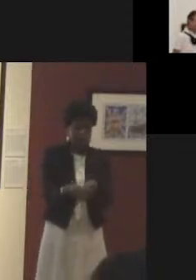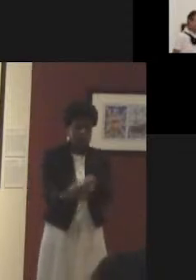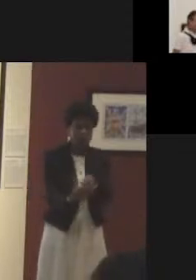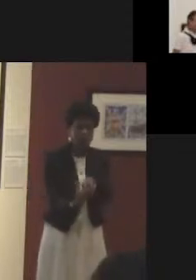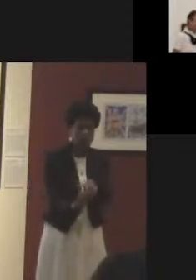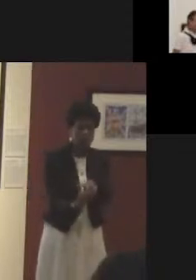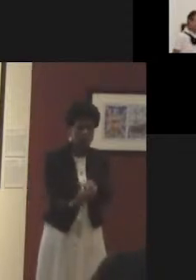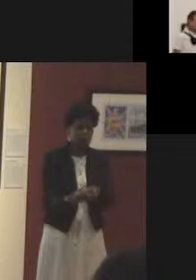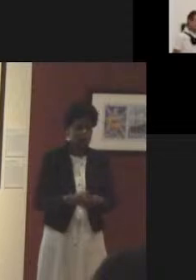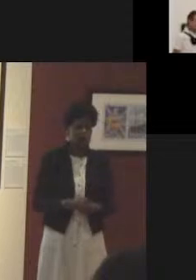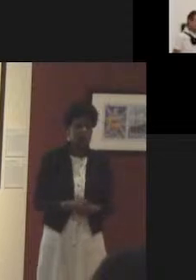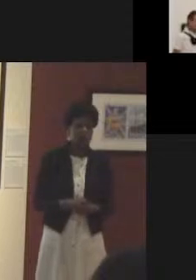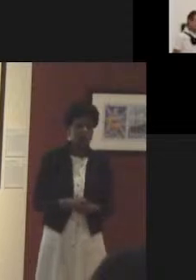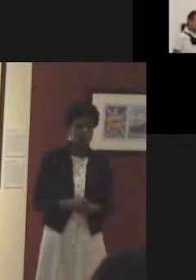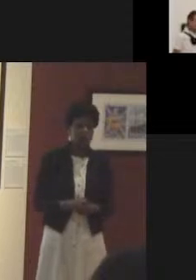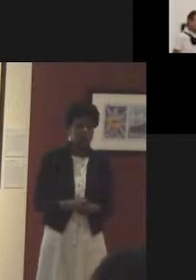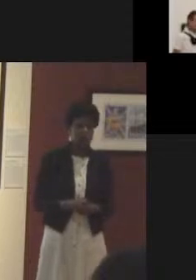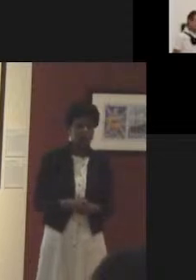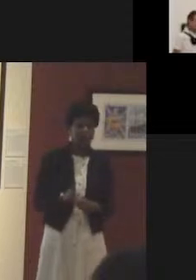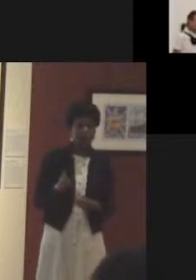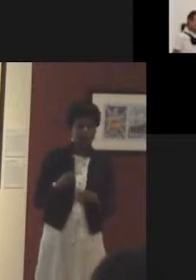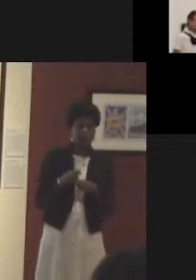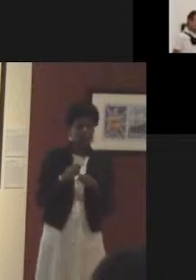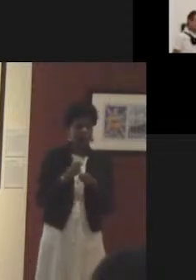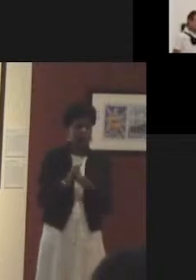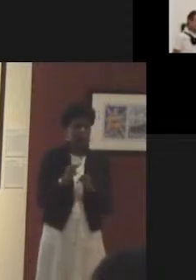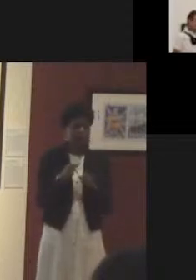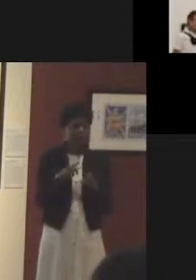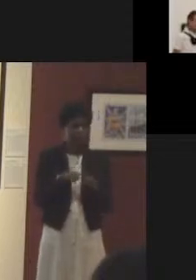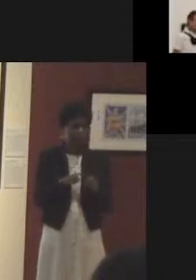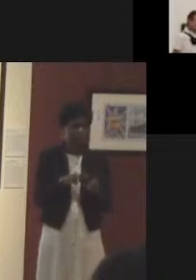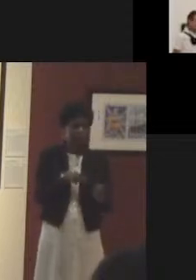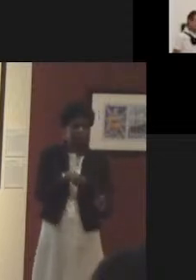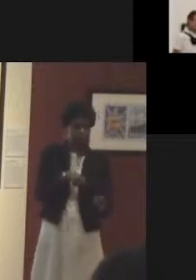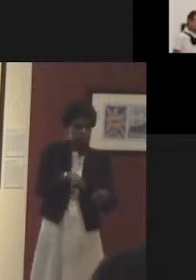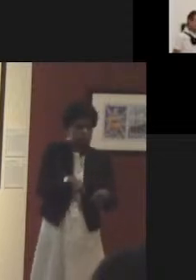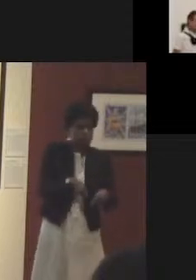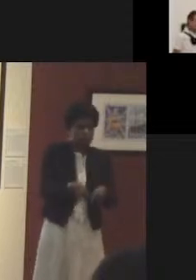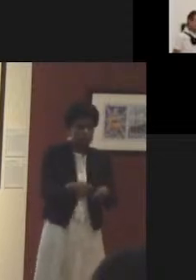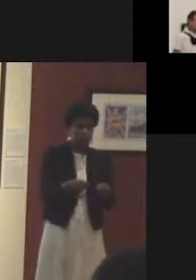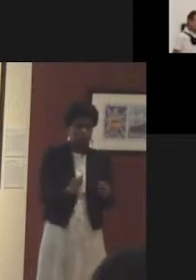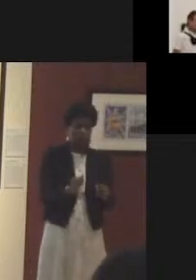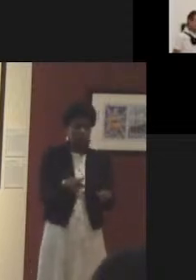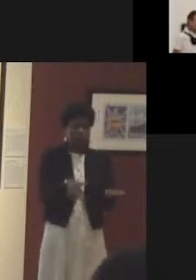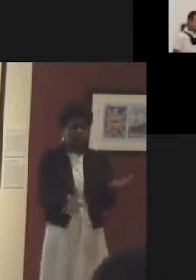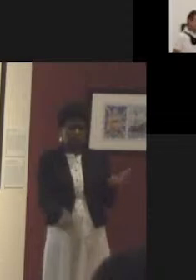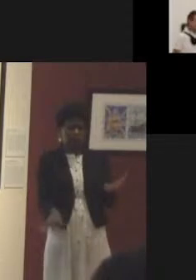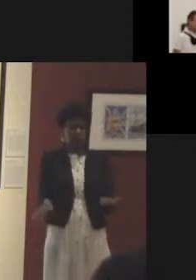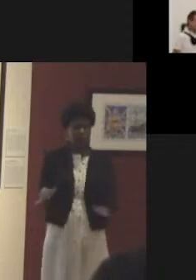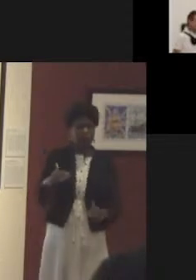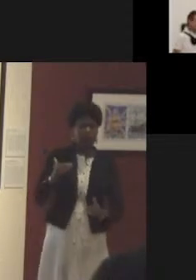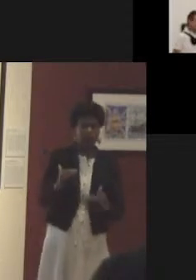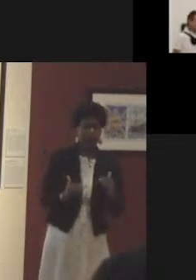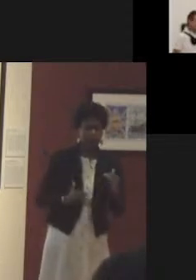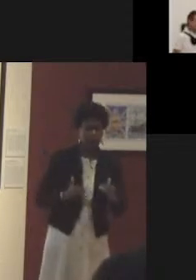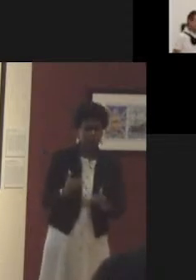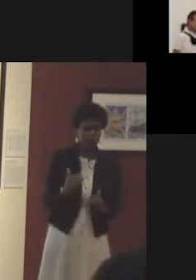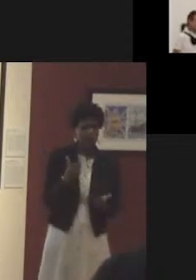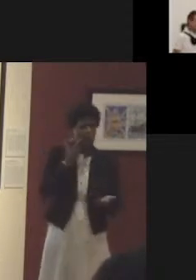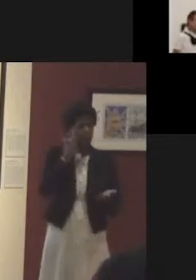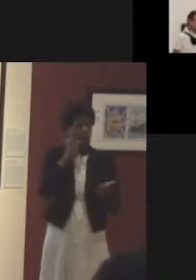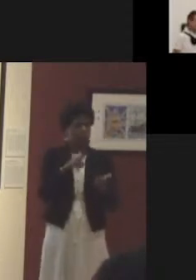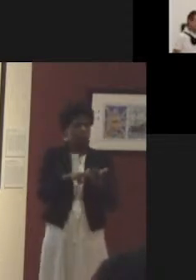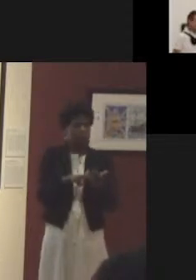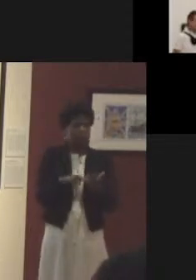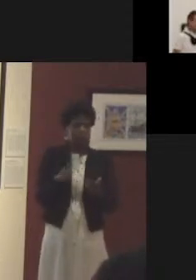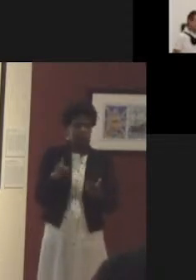position. As he creates these poses and struggles to rebalance between them, we notice the signs